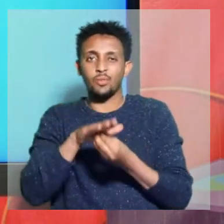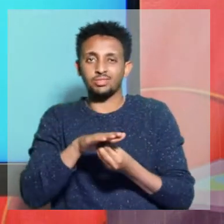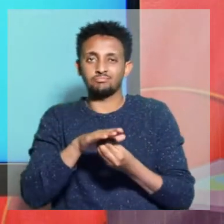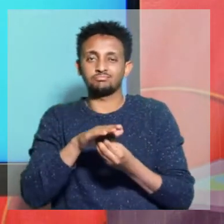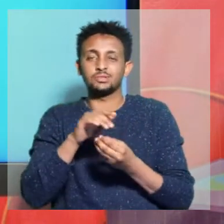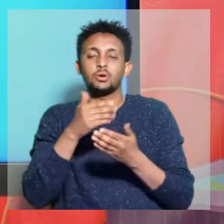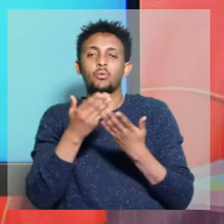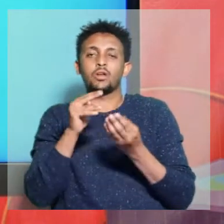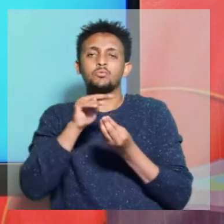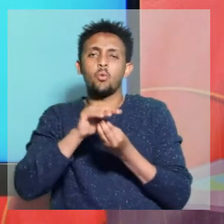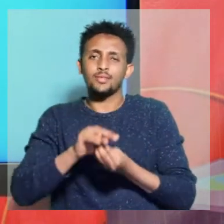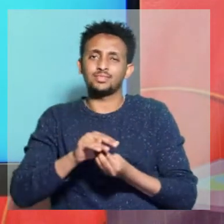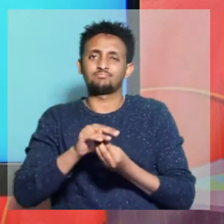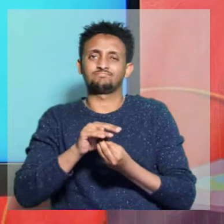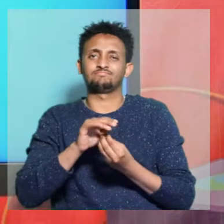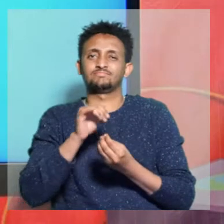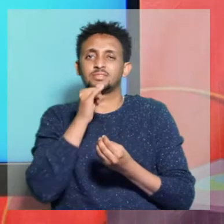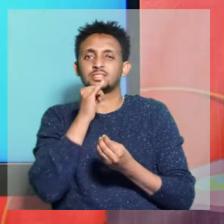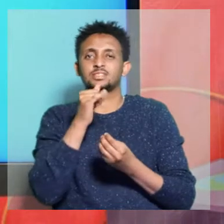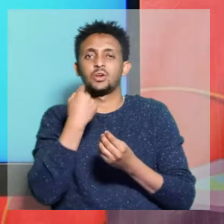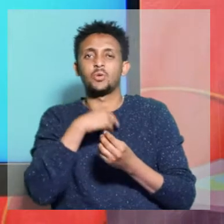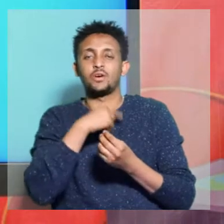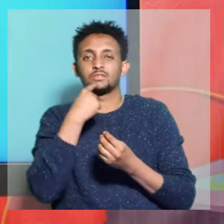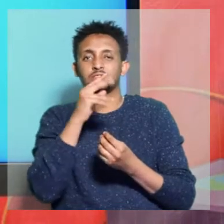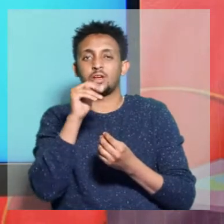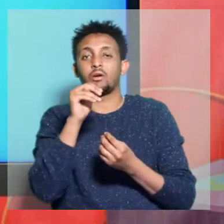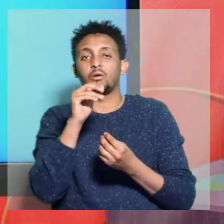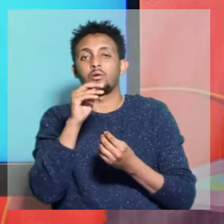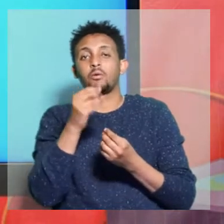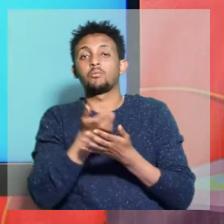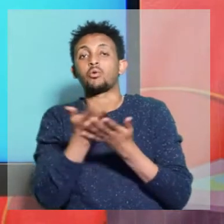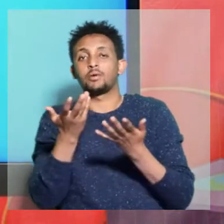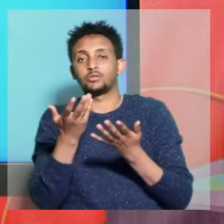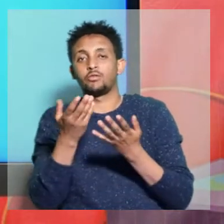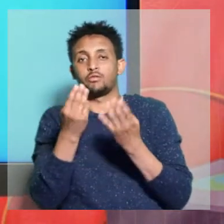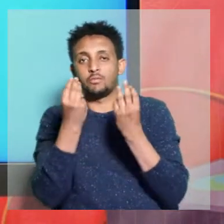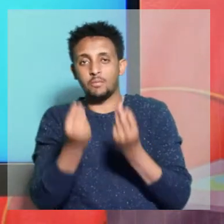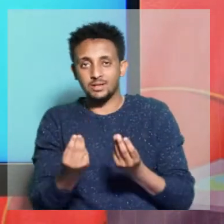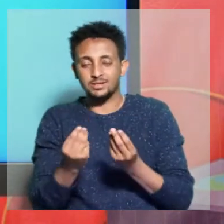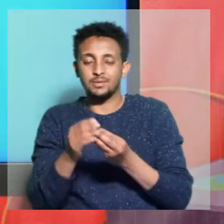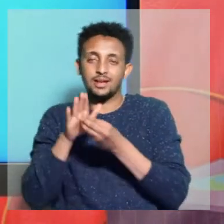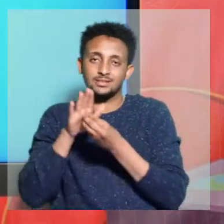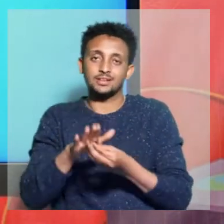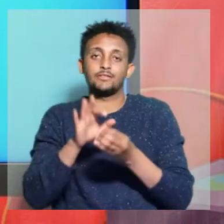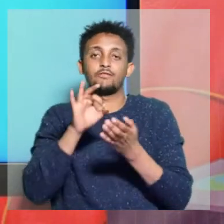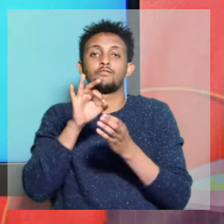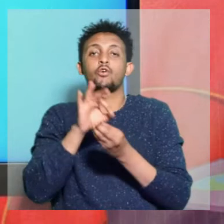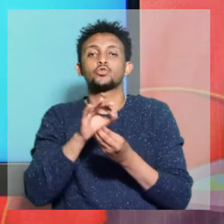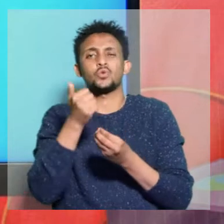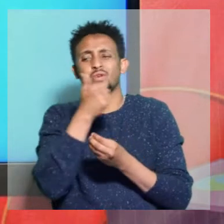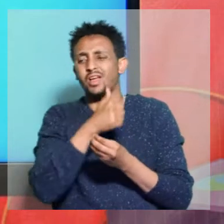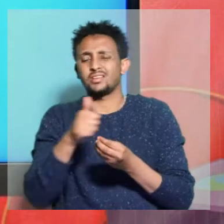defined what momentum is. We have said that momentum is a property of massive body to exert force on